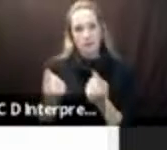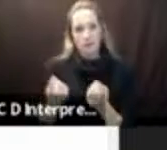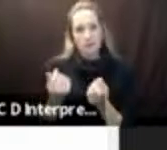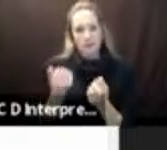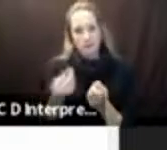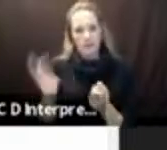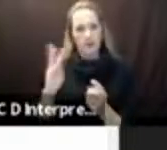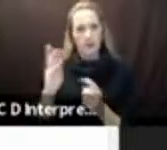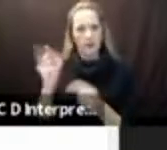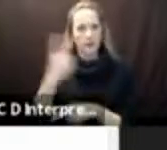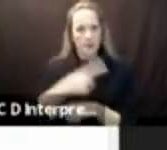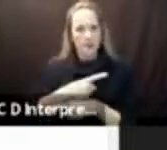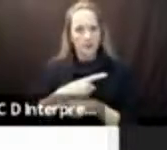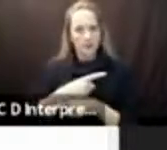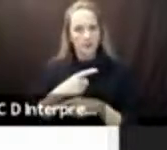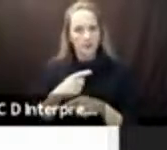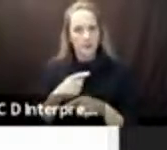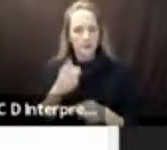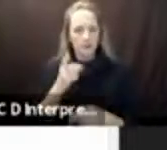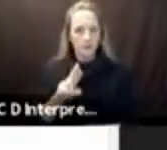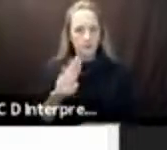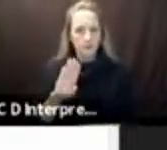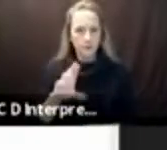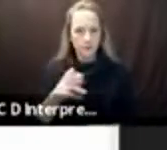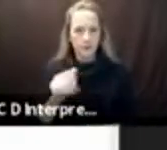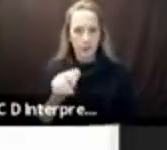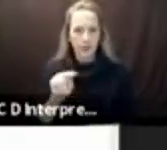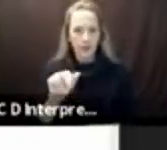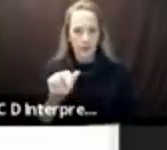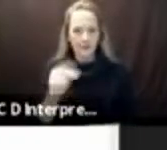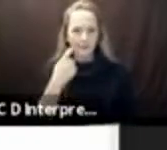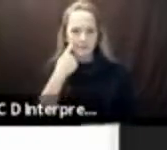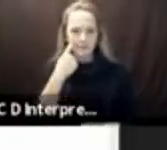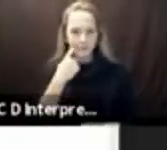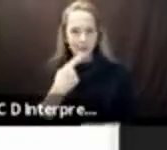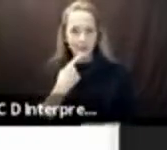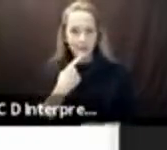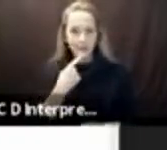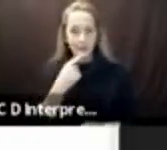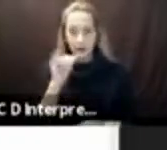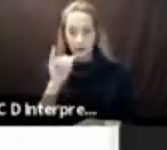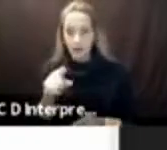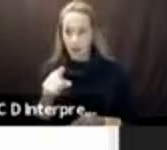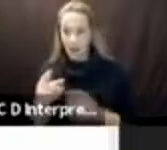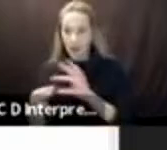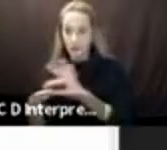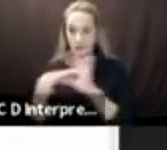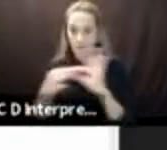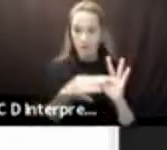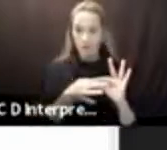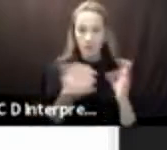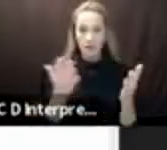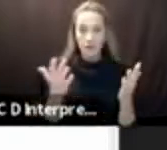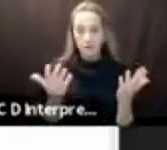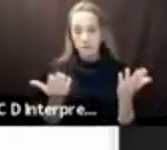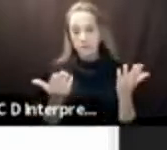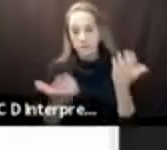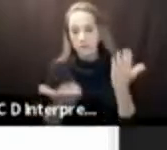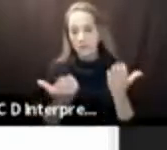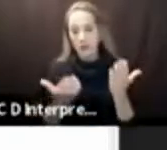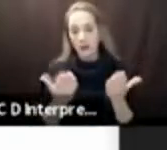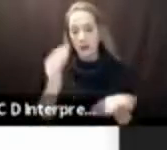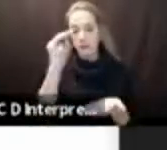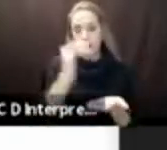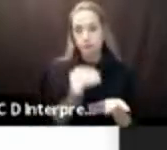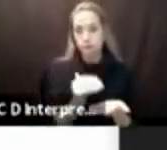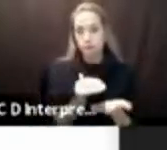several days in the community, as Dr. Buchanan said. Whether or not that correlates with maybe some decrease in newly diagnosed cases in